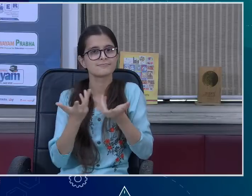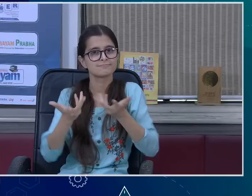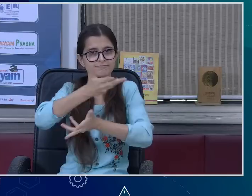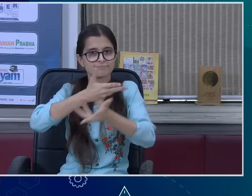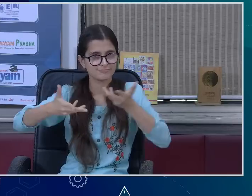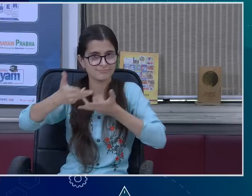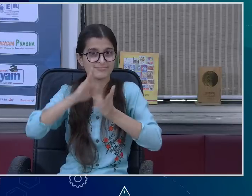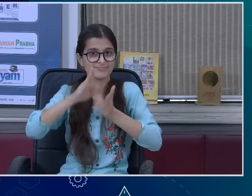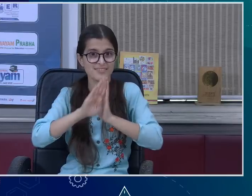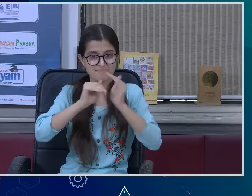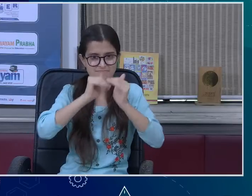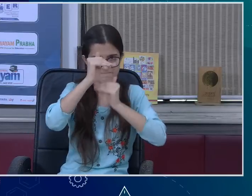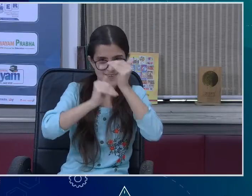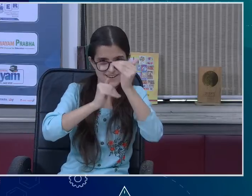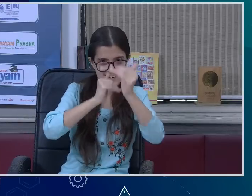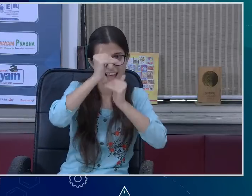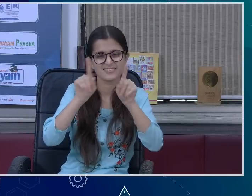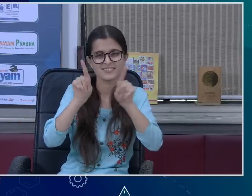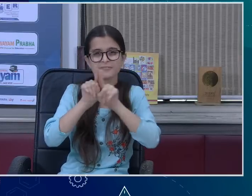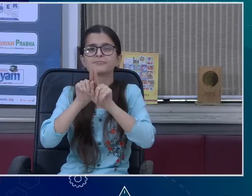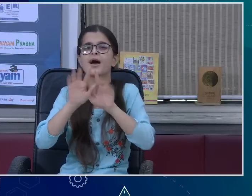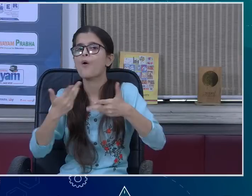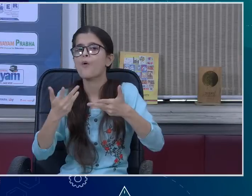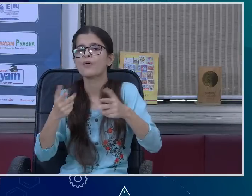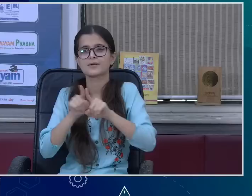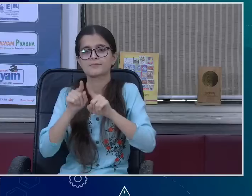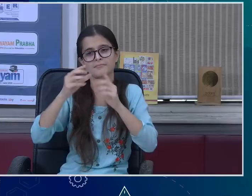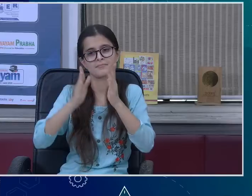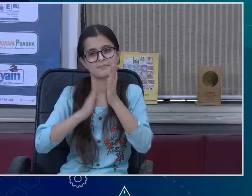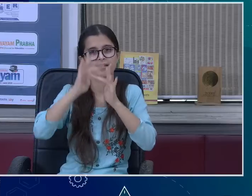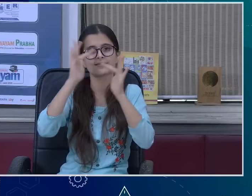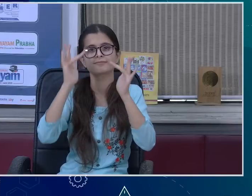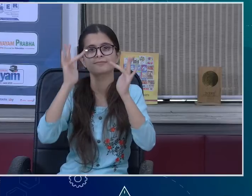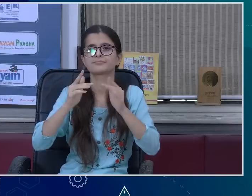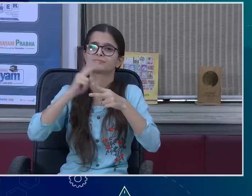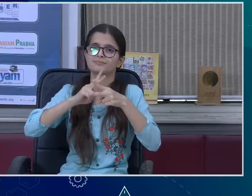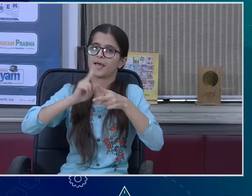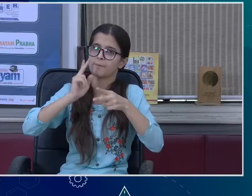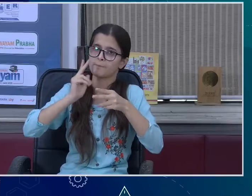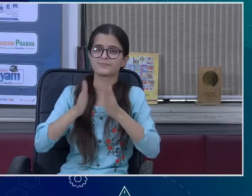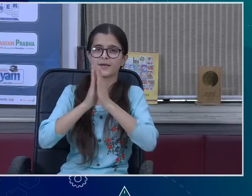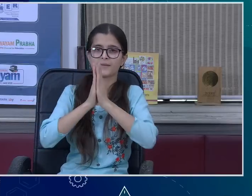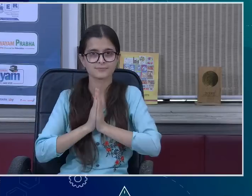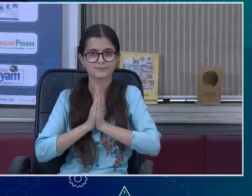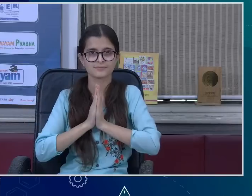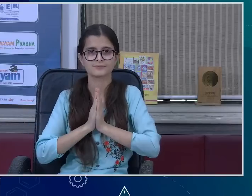is building synergies. So stay connected to PMeVIDYA channel and NCRT official. Namaskar.